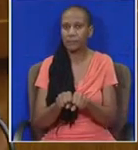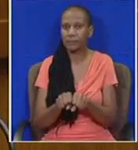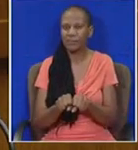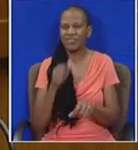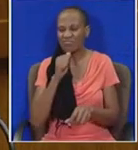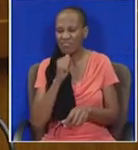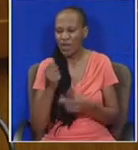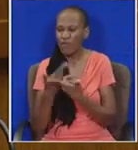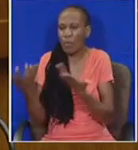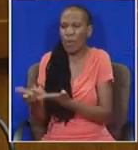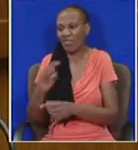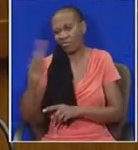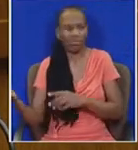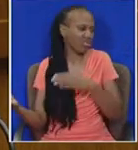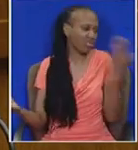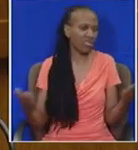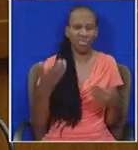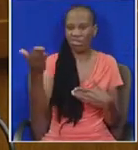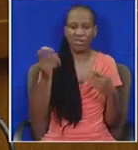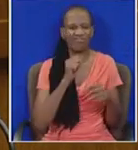which direction it is coming.